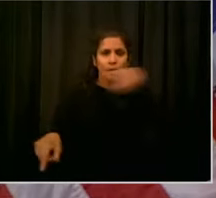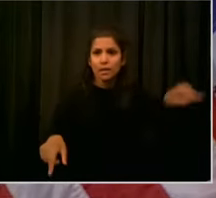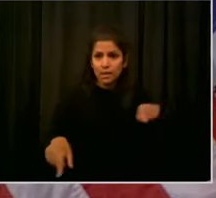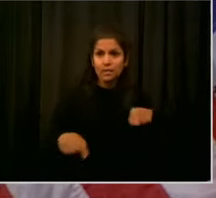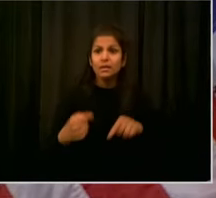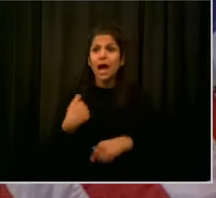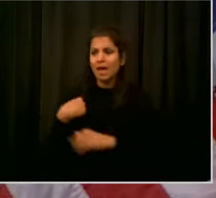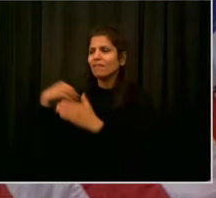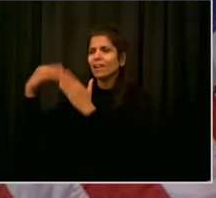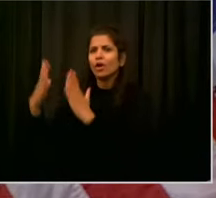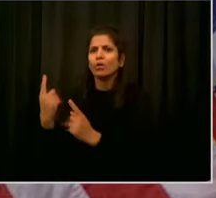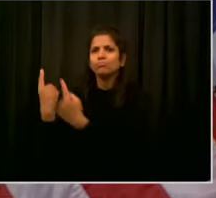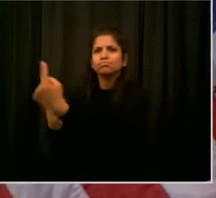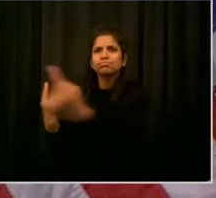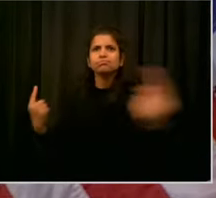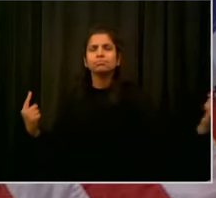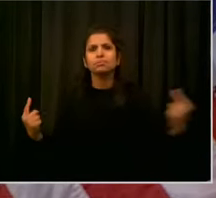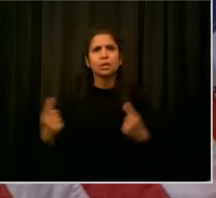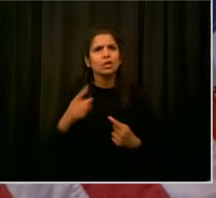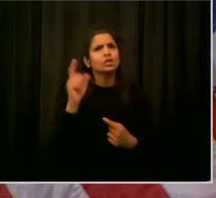Next, we have Julia from The Post.